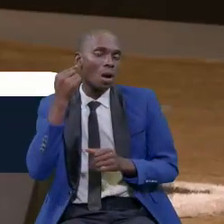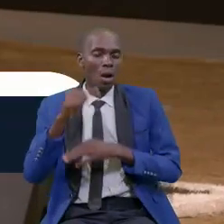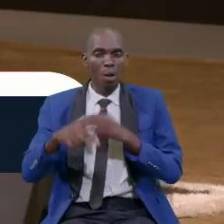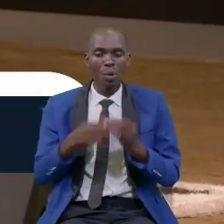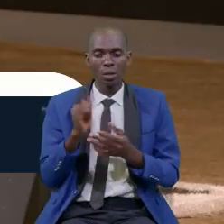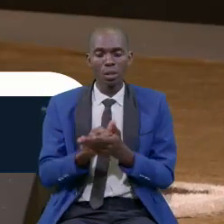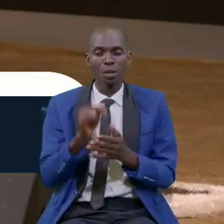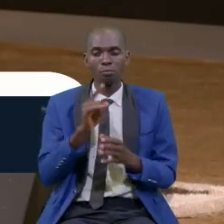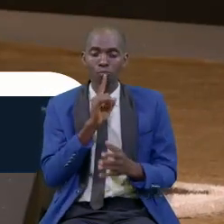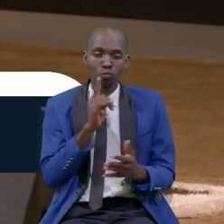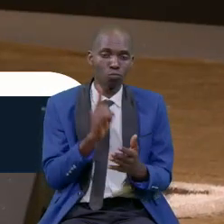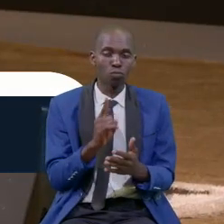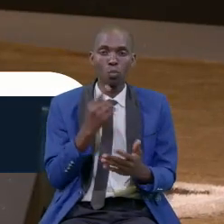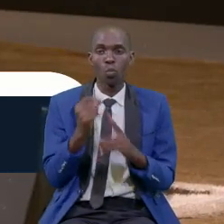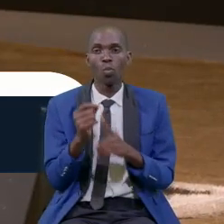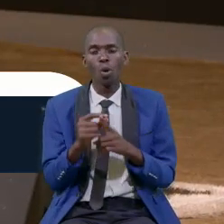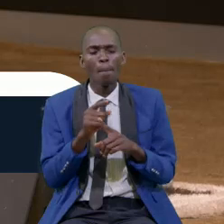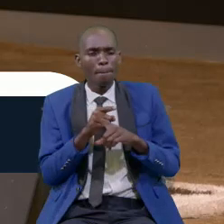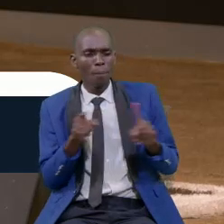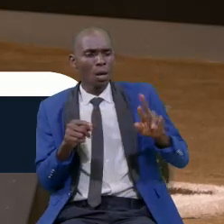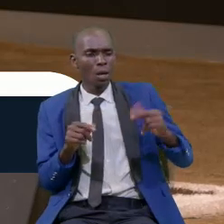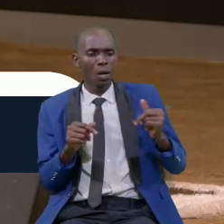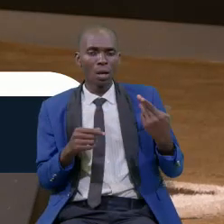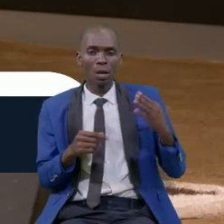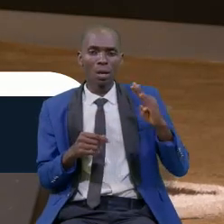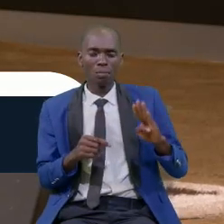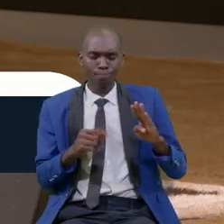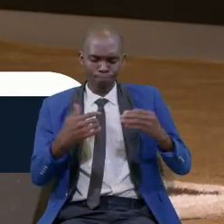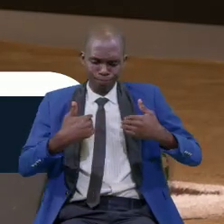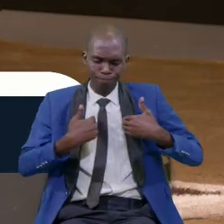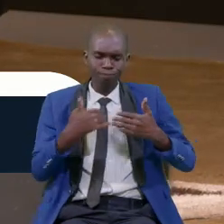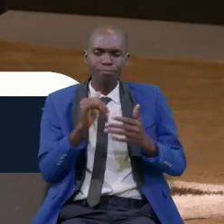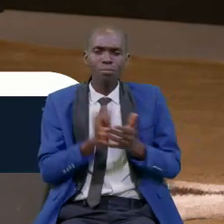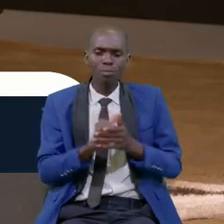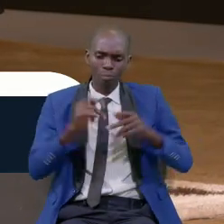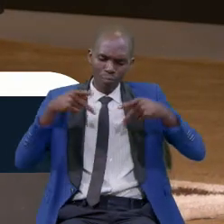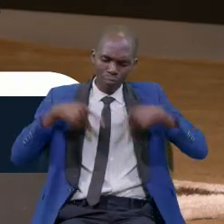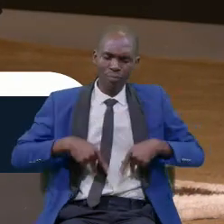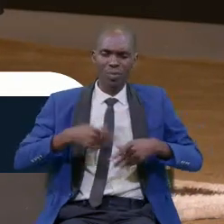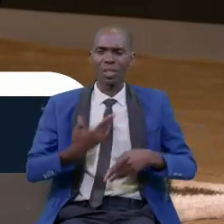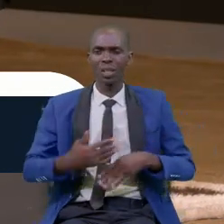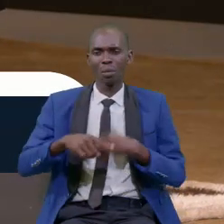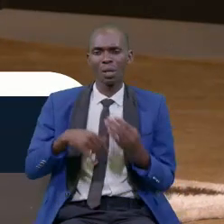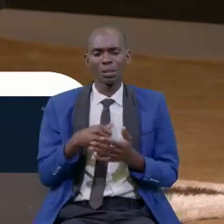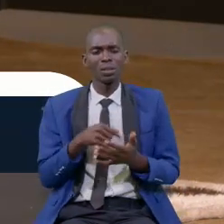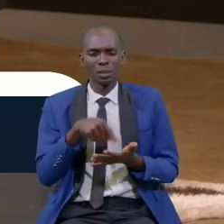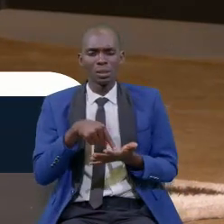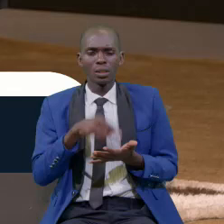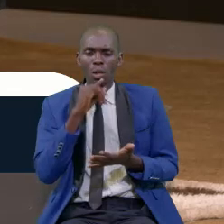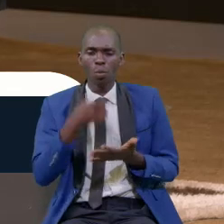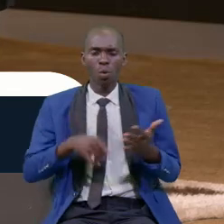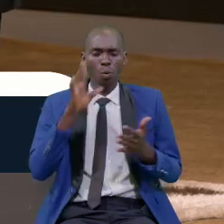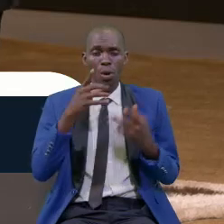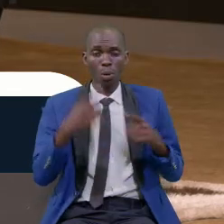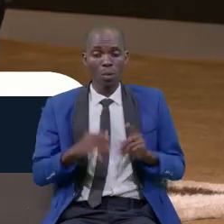thought about them. Rahab personalized them. Rahab said, this is what is going to happen. If I'm going to